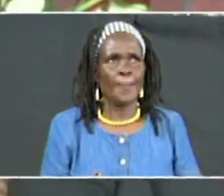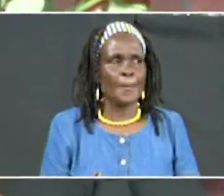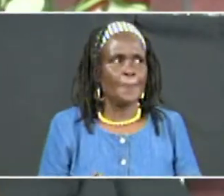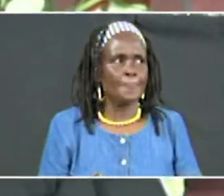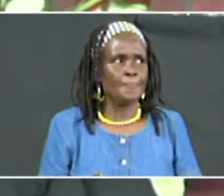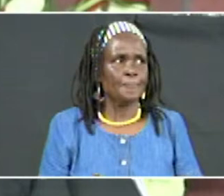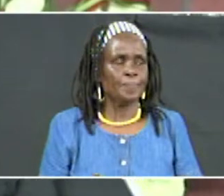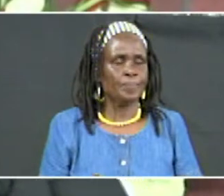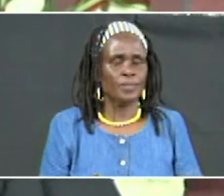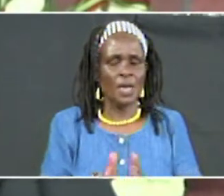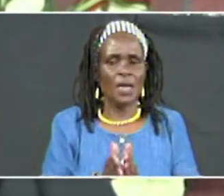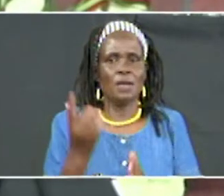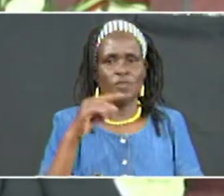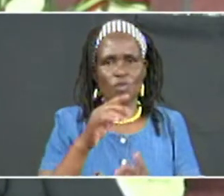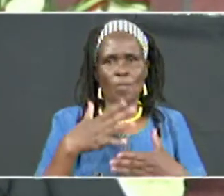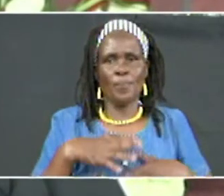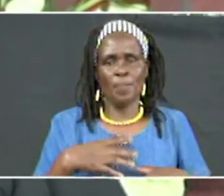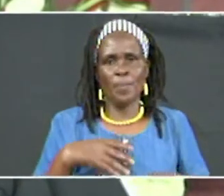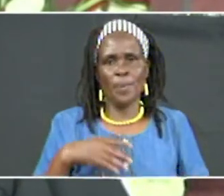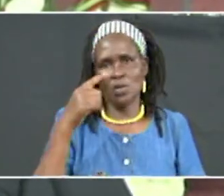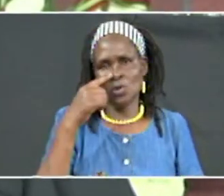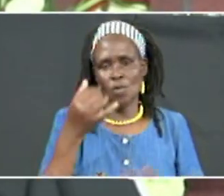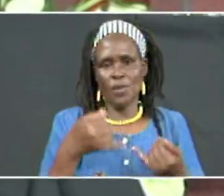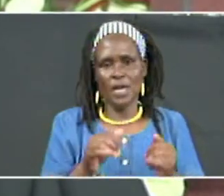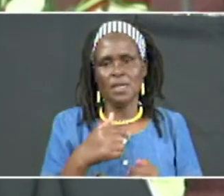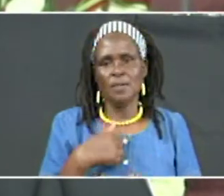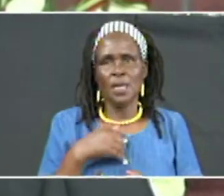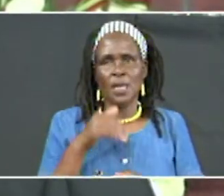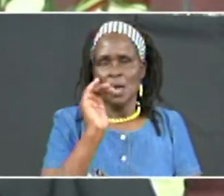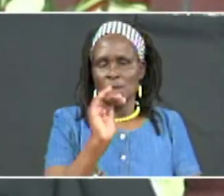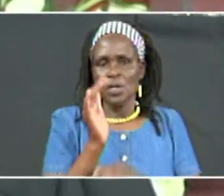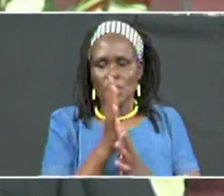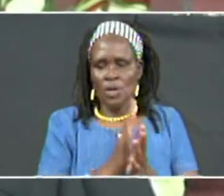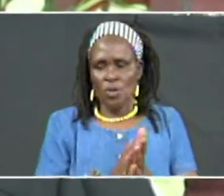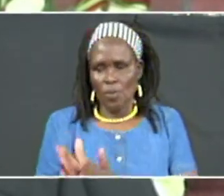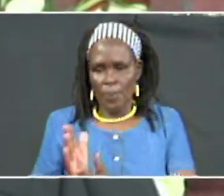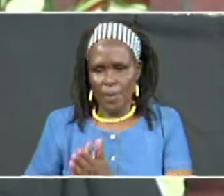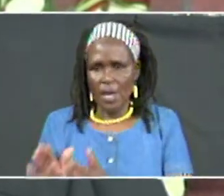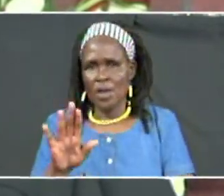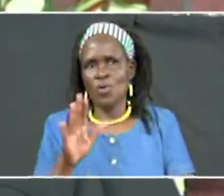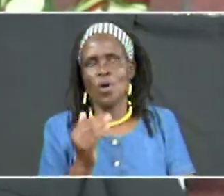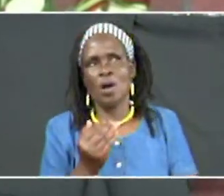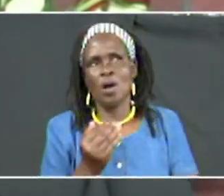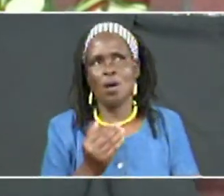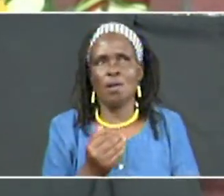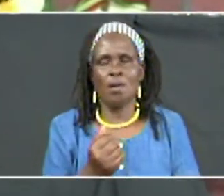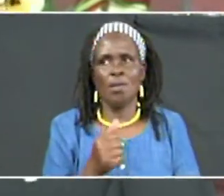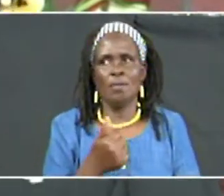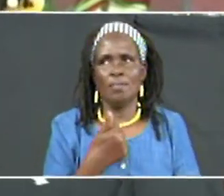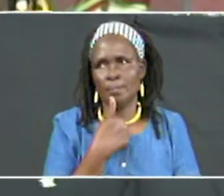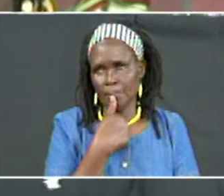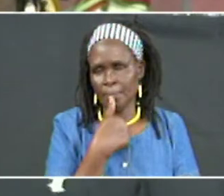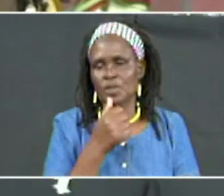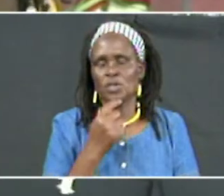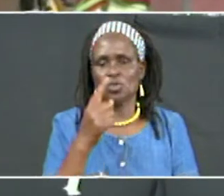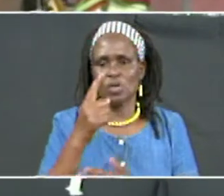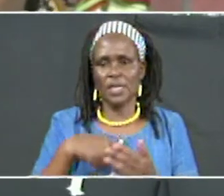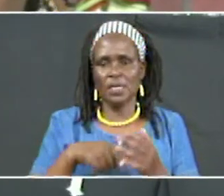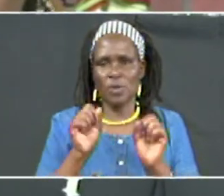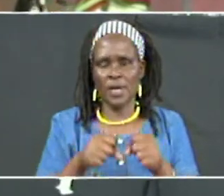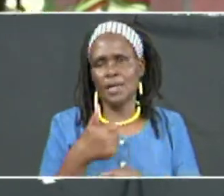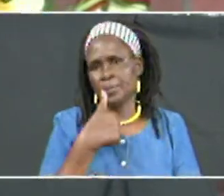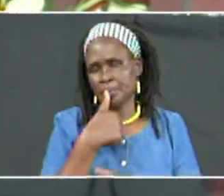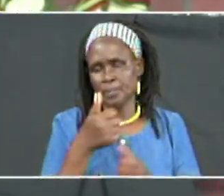And for those at home, let me ask you to prepare your elements so that we can commune together